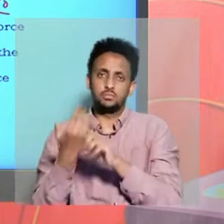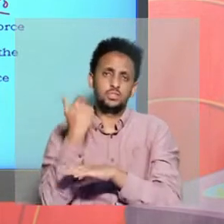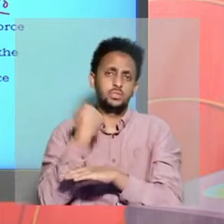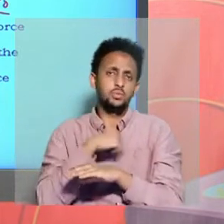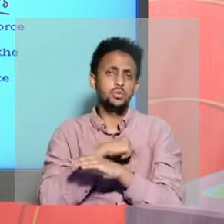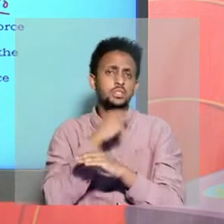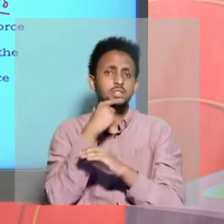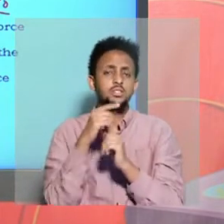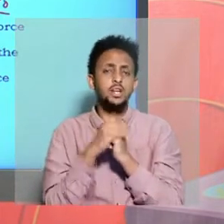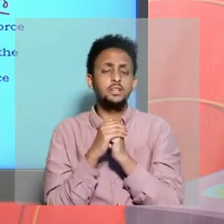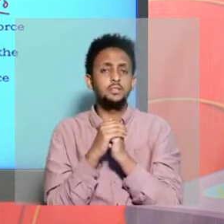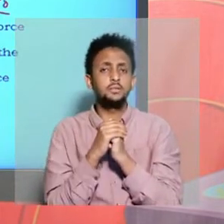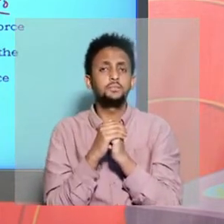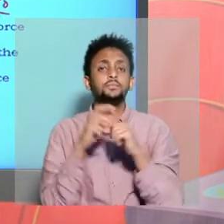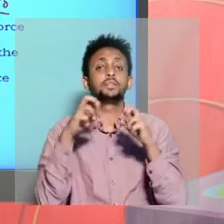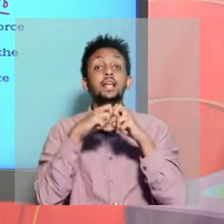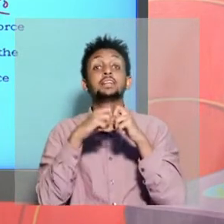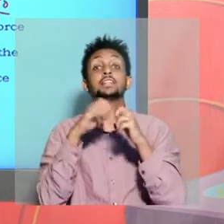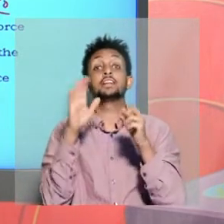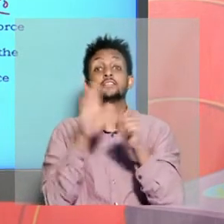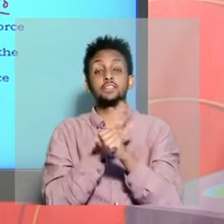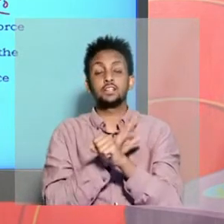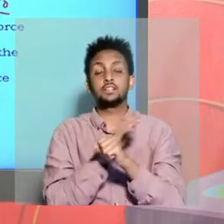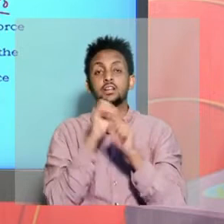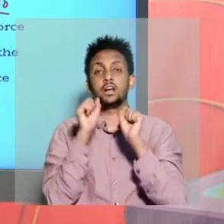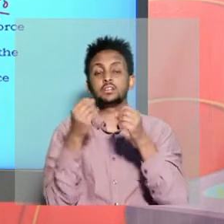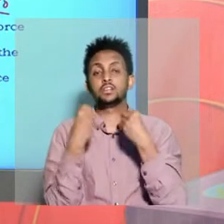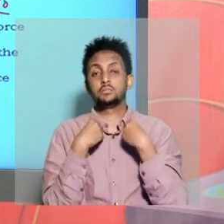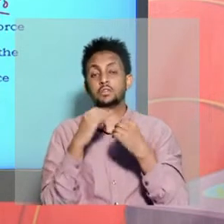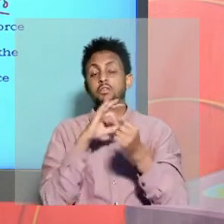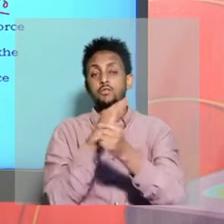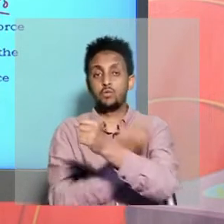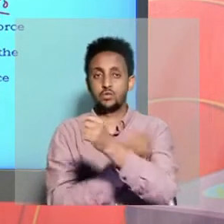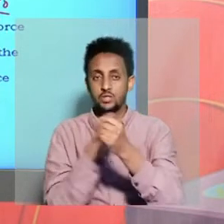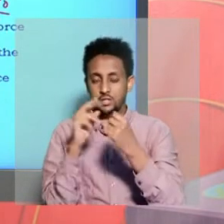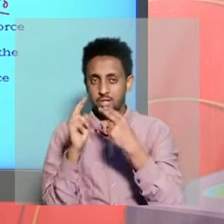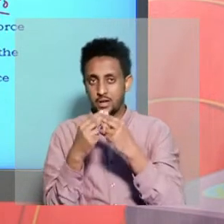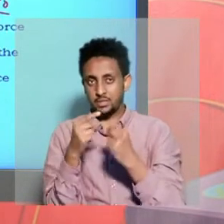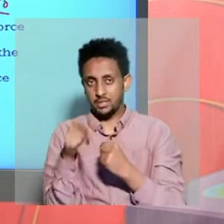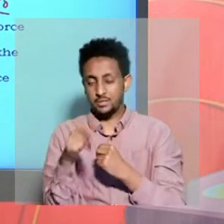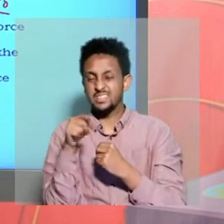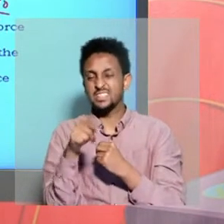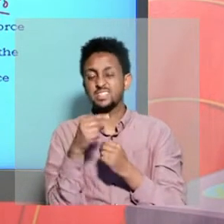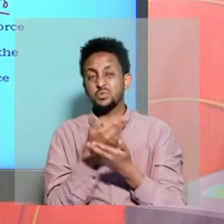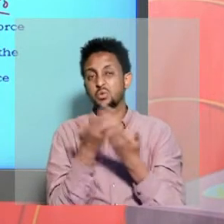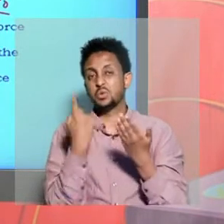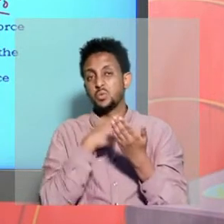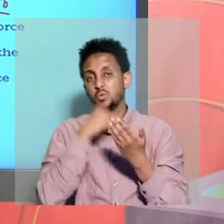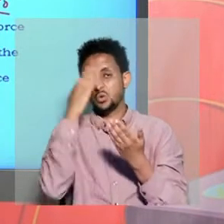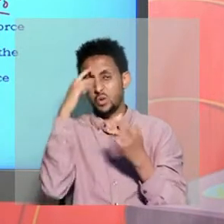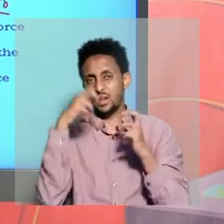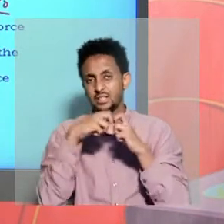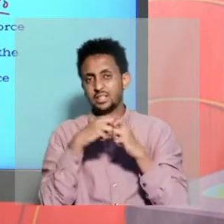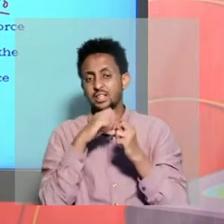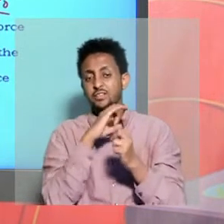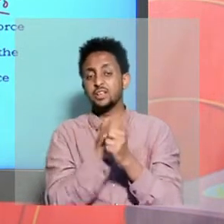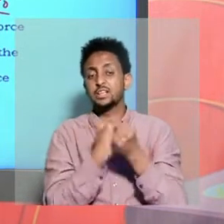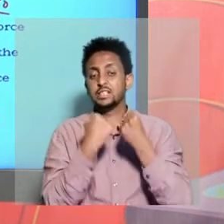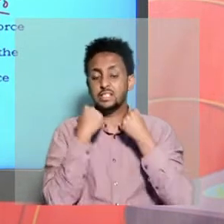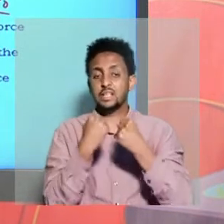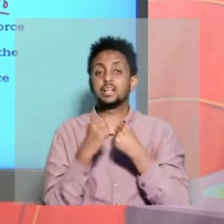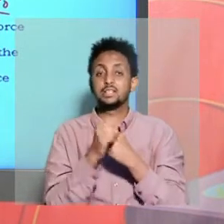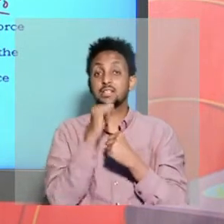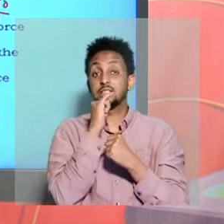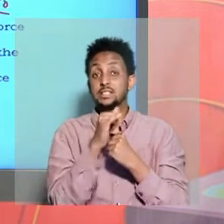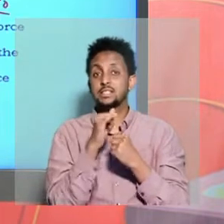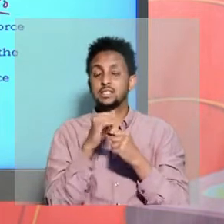we have said that electric field strength can be given as force over test charge. But in this case, we know that electric field strength